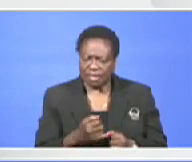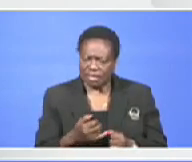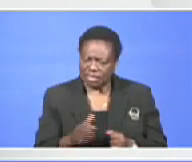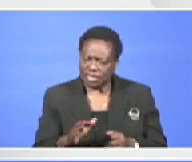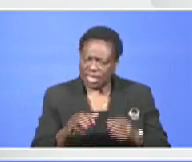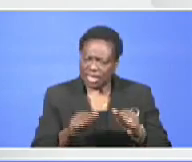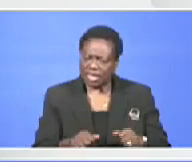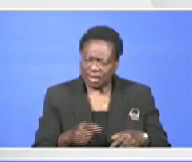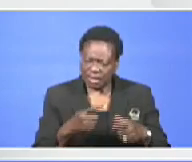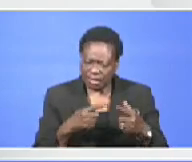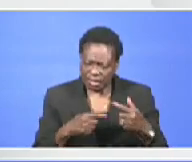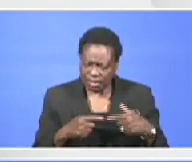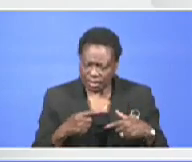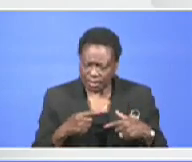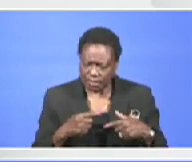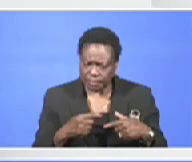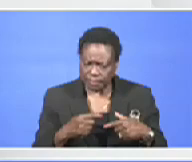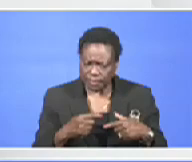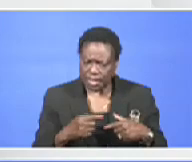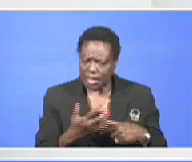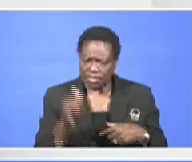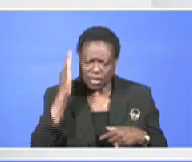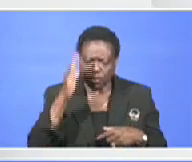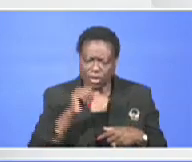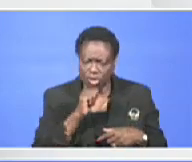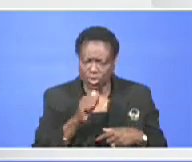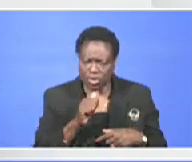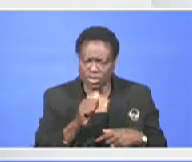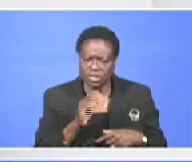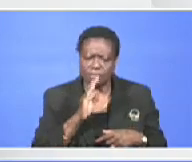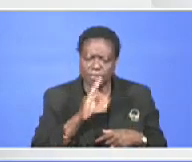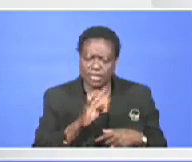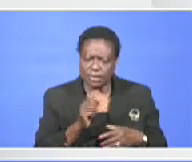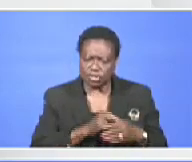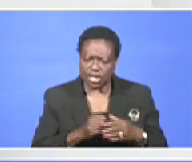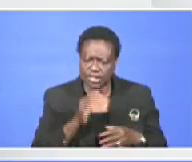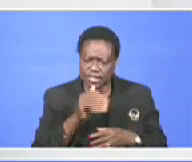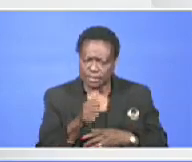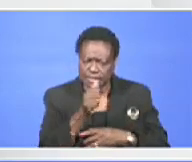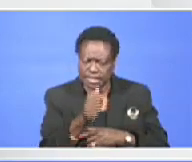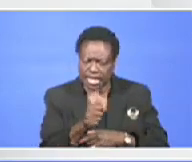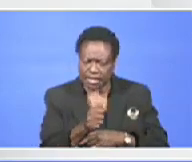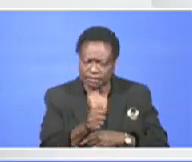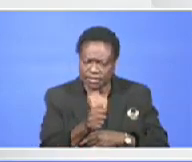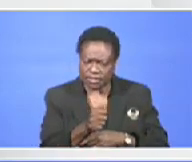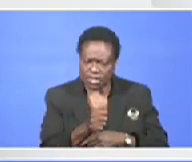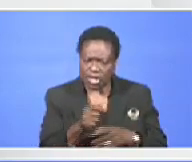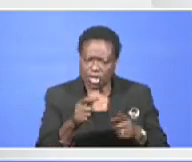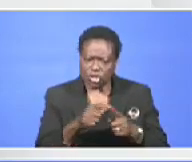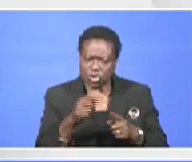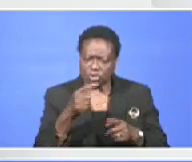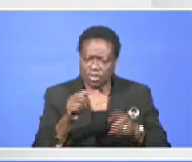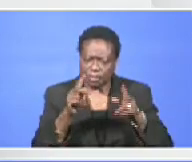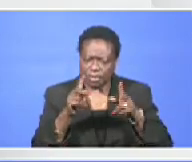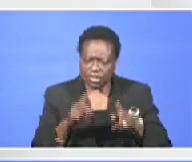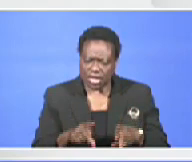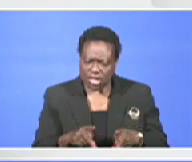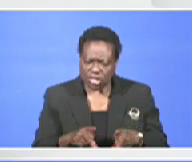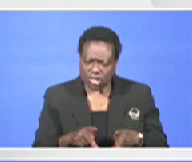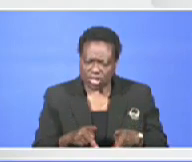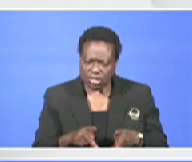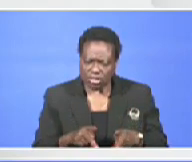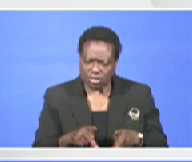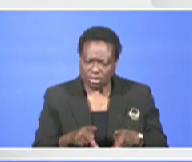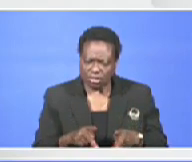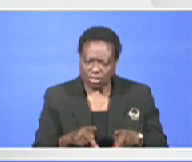welcomed. They would not be subjecting themselves to the potential trauma of the